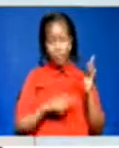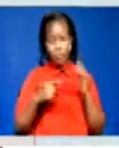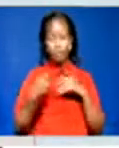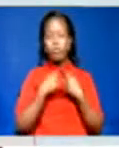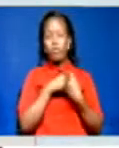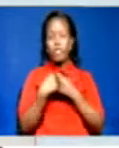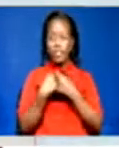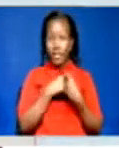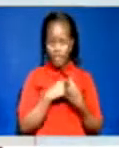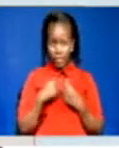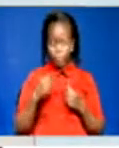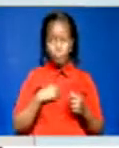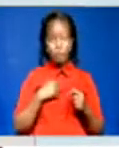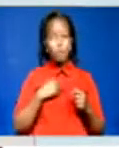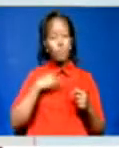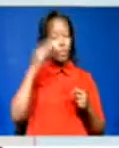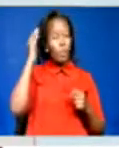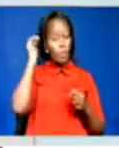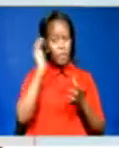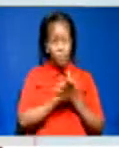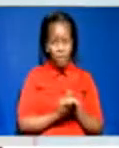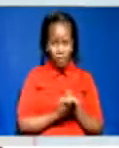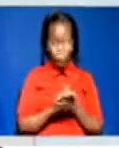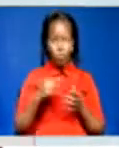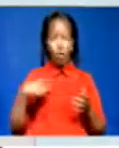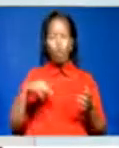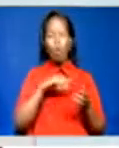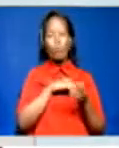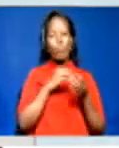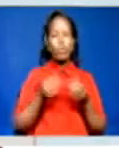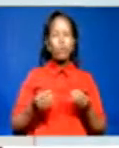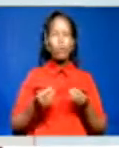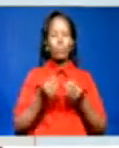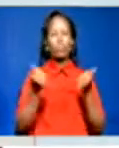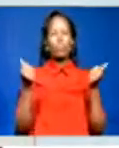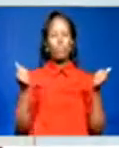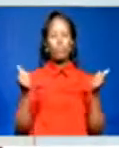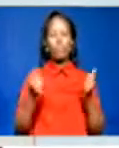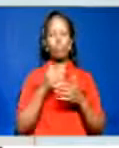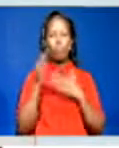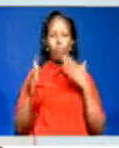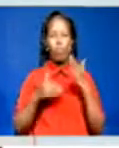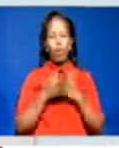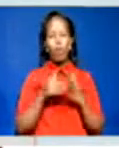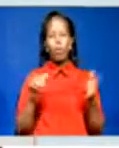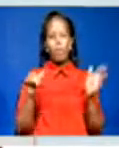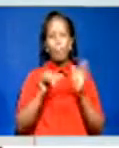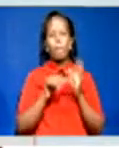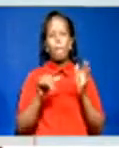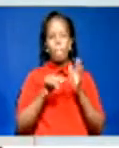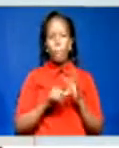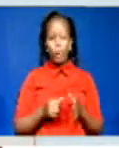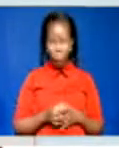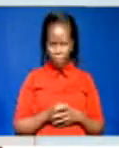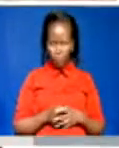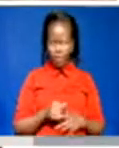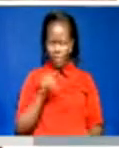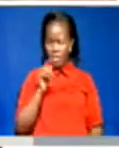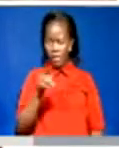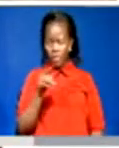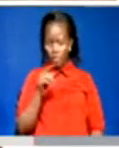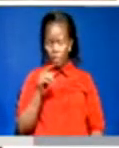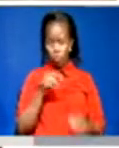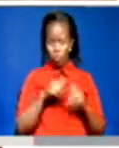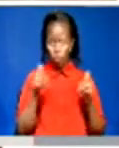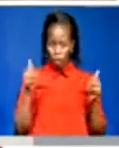are to tackle them one by one, we would be able to solve this problem. That's a very good answer, because you've talked about even